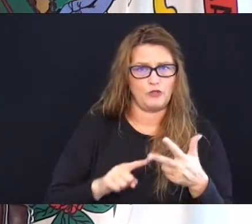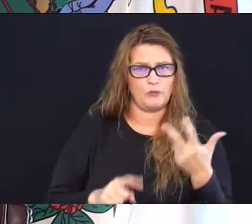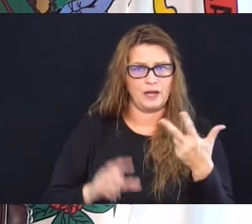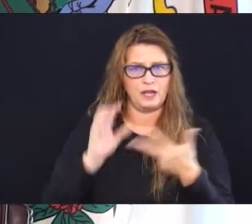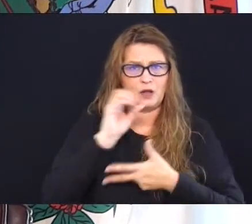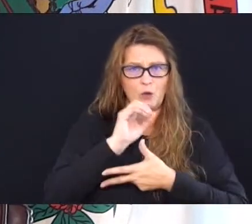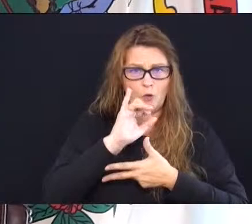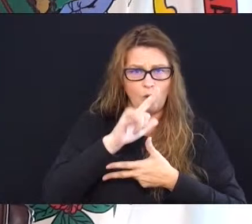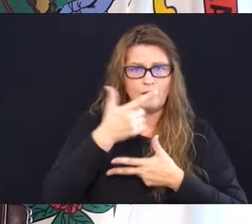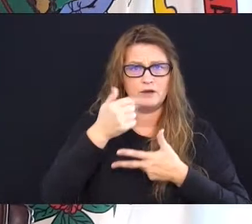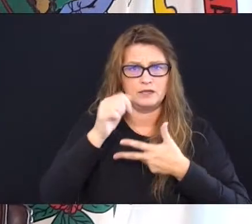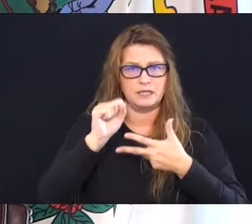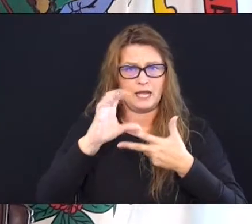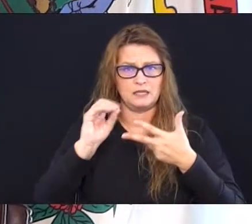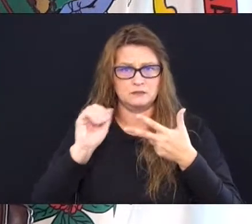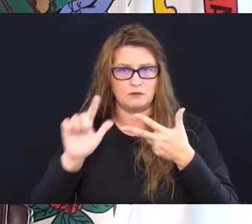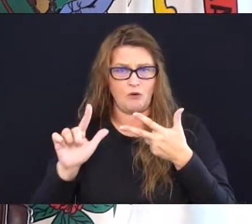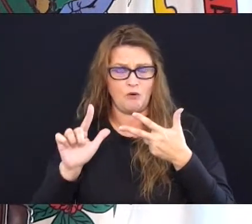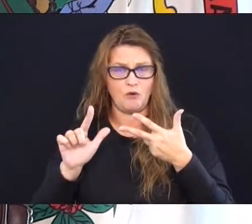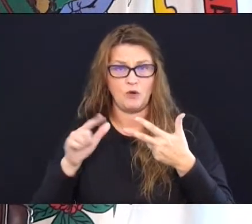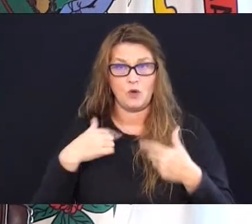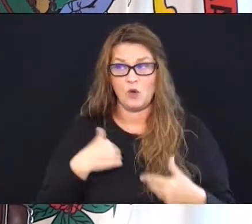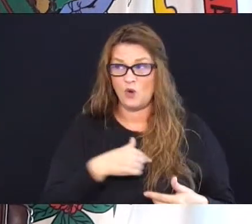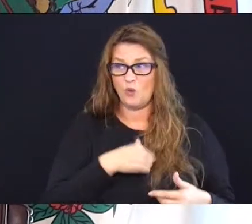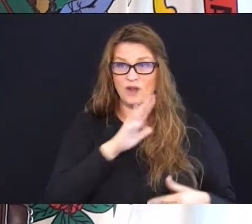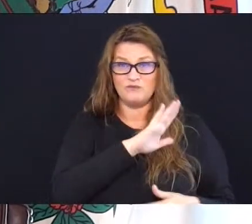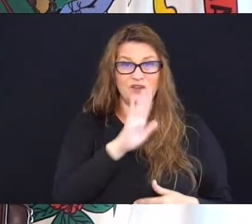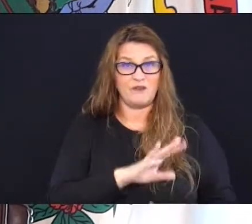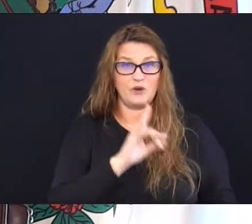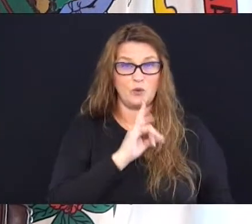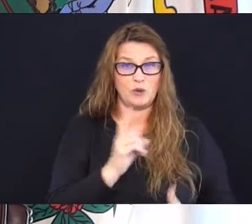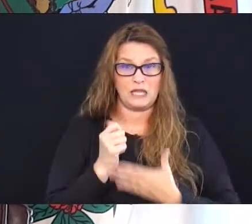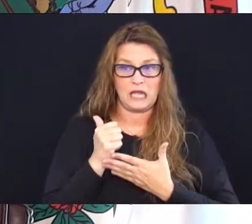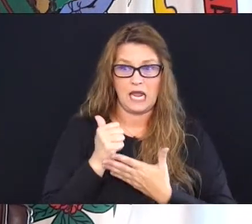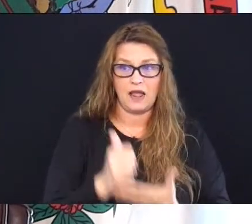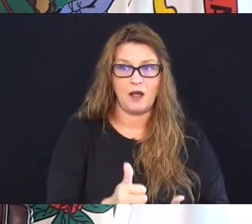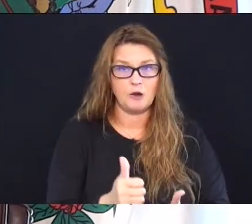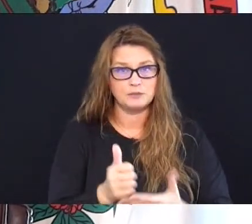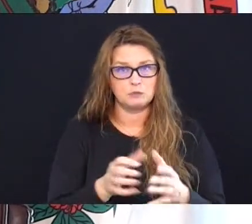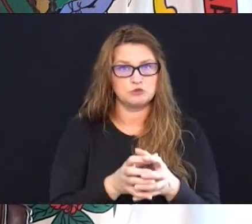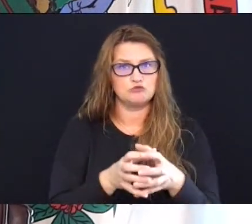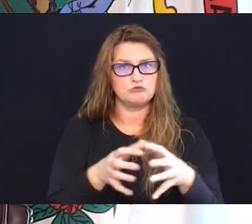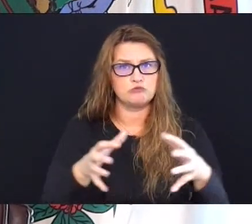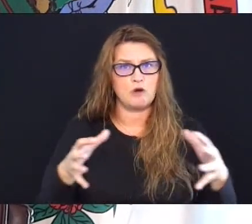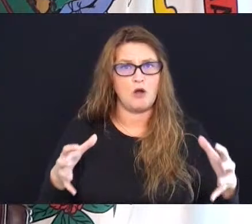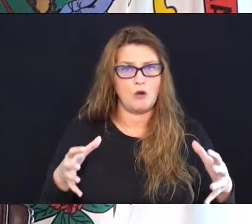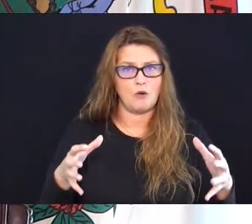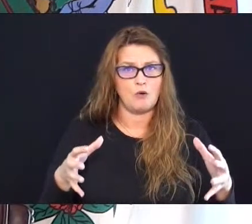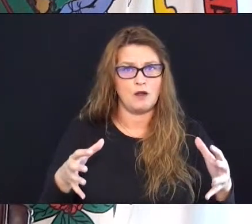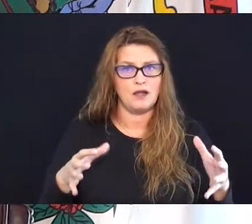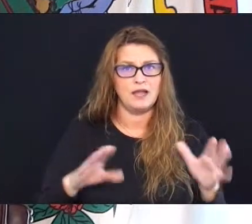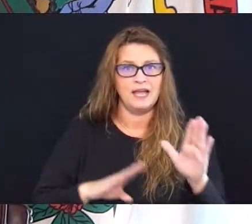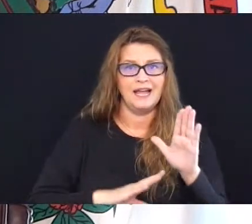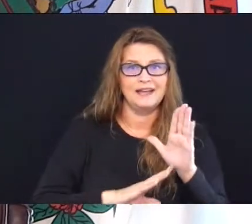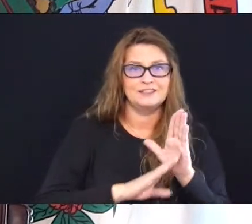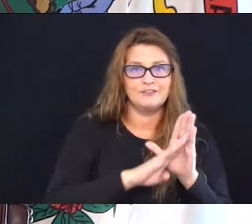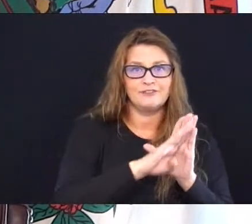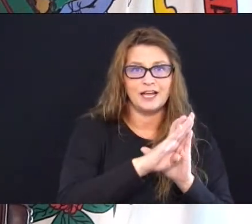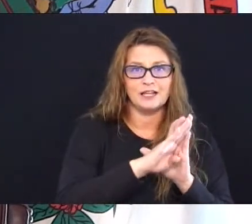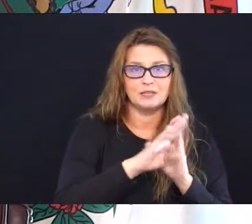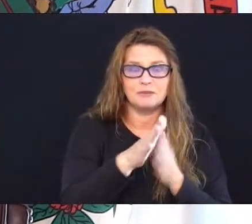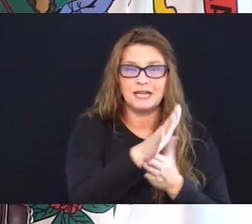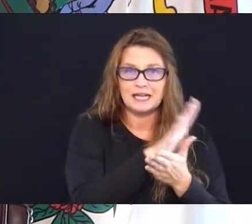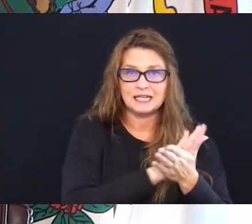not stood back and tried to really help these industries grow and be able to develop all kinds of